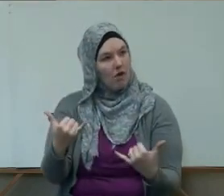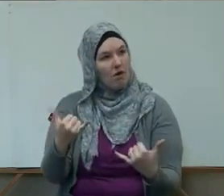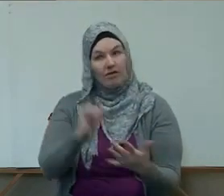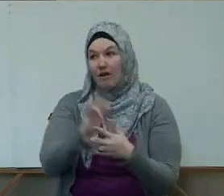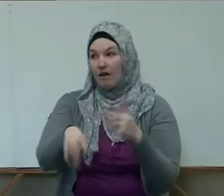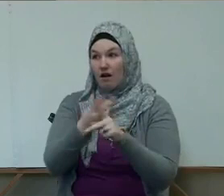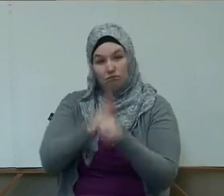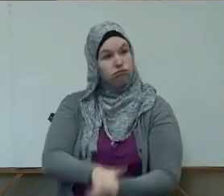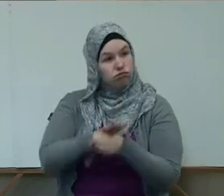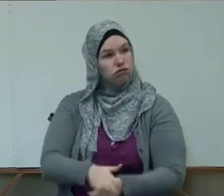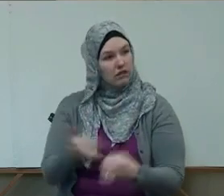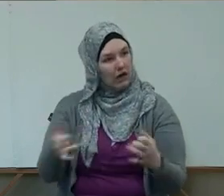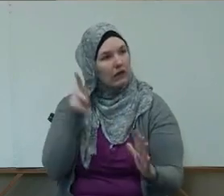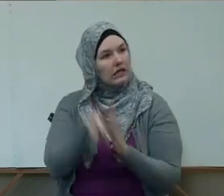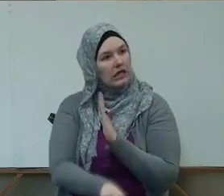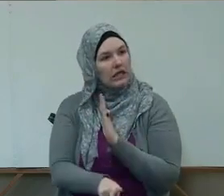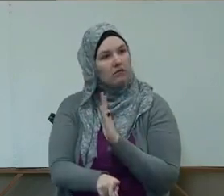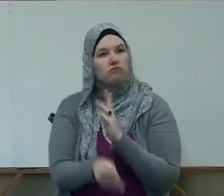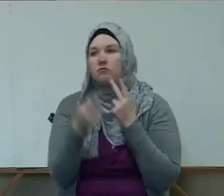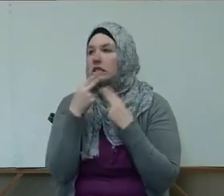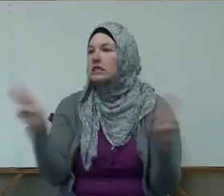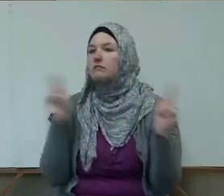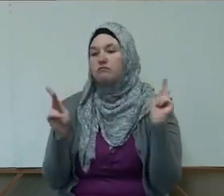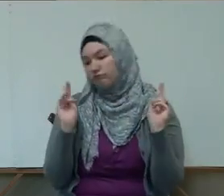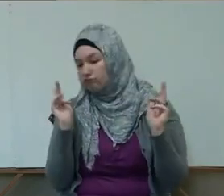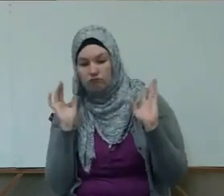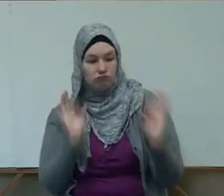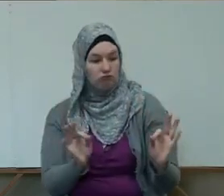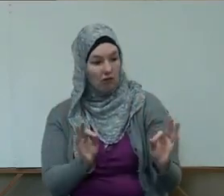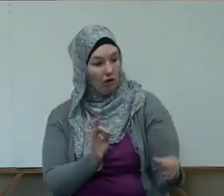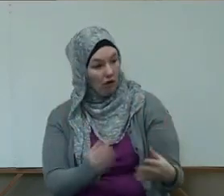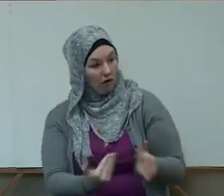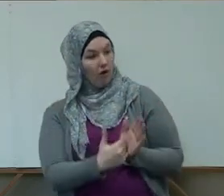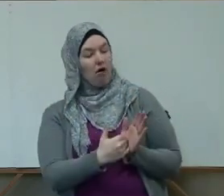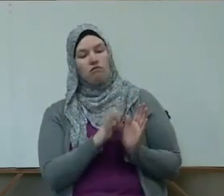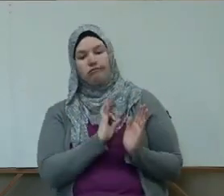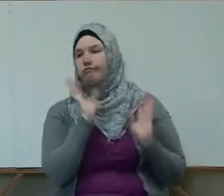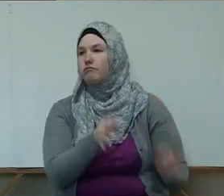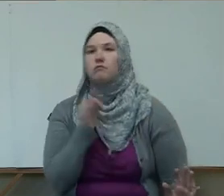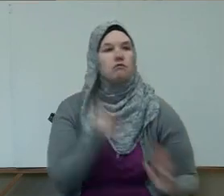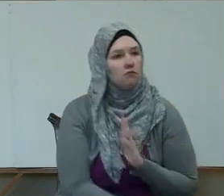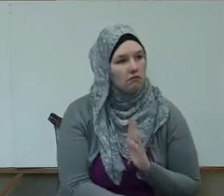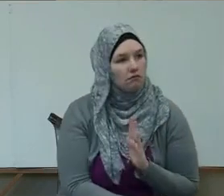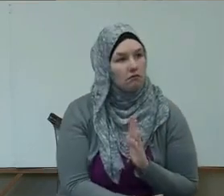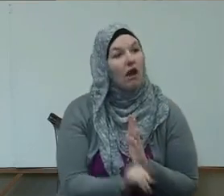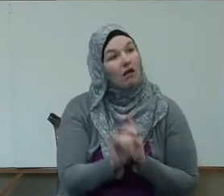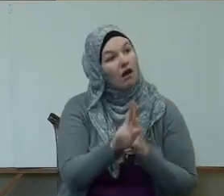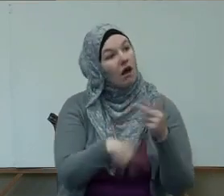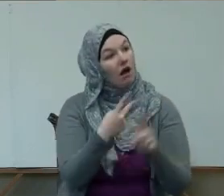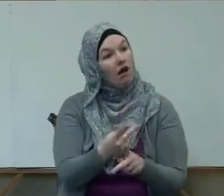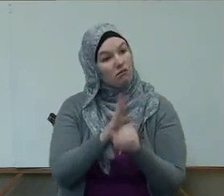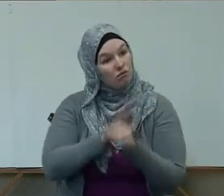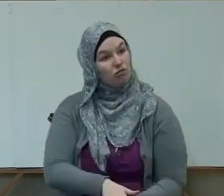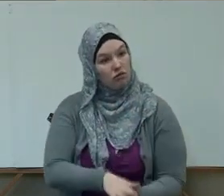regimes that are killing at whim whoever opposes them. Those regimes, the people under